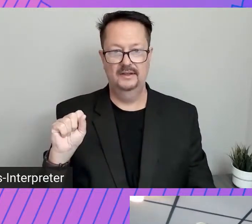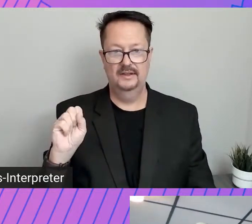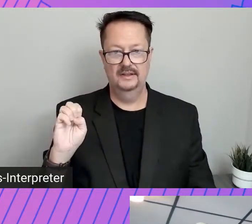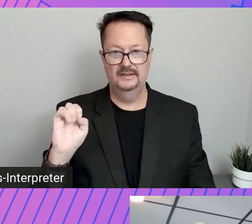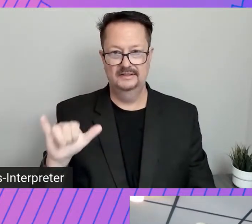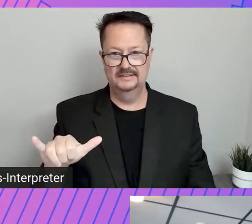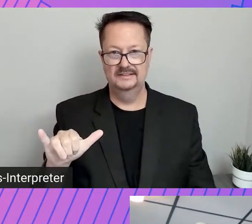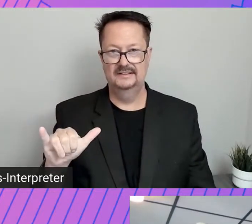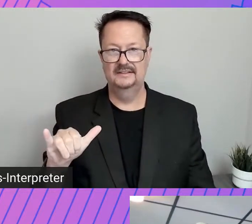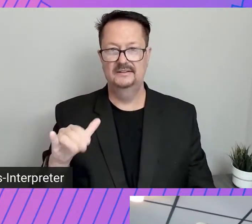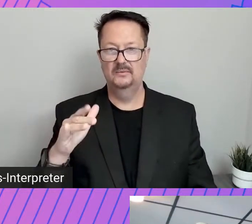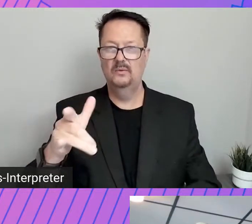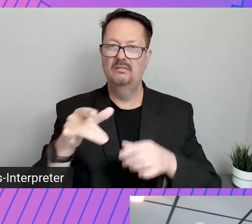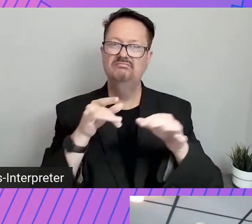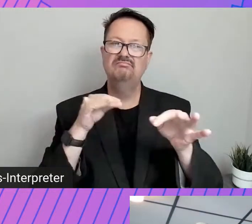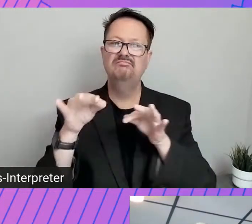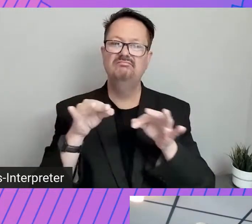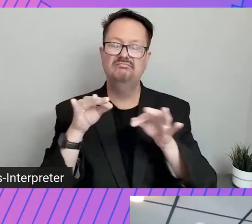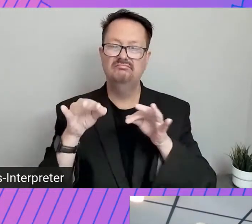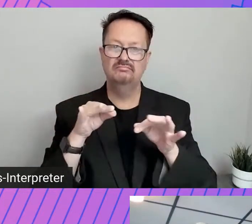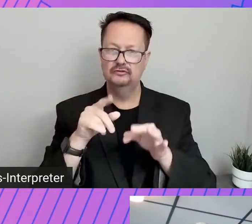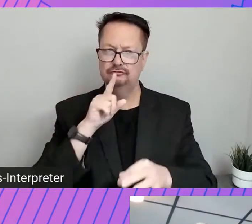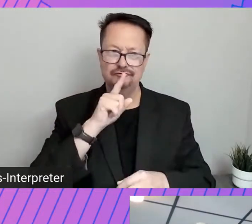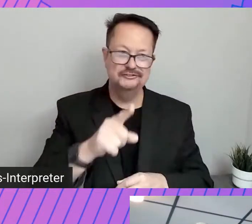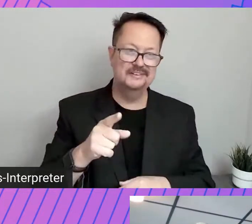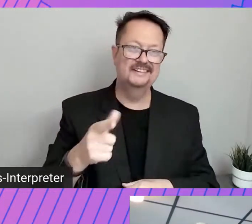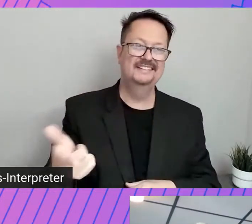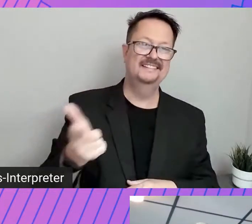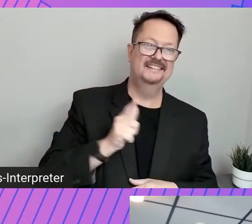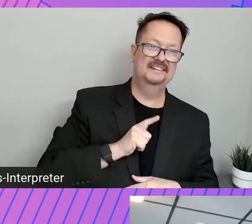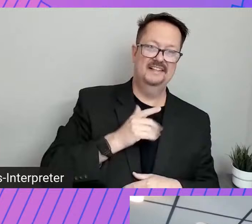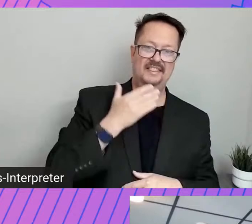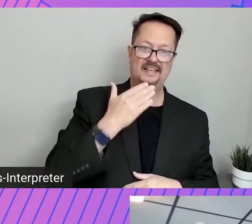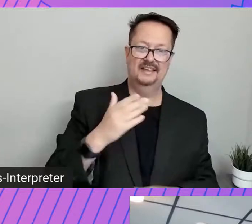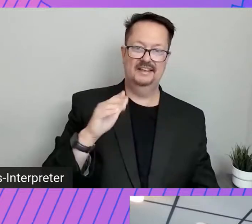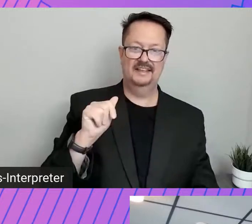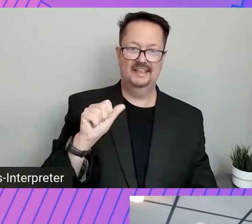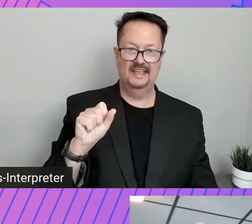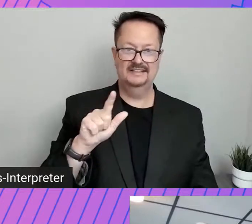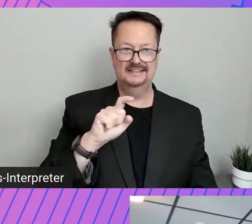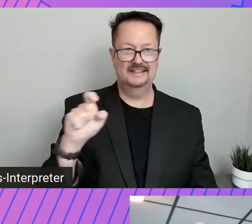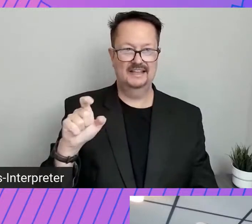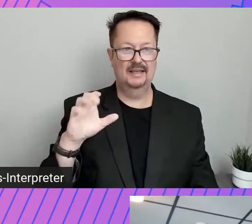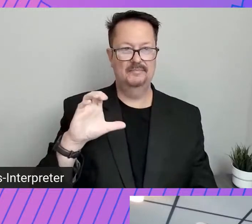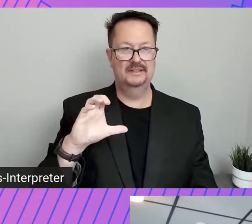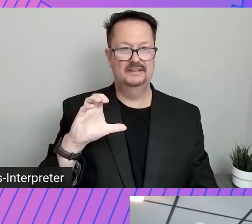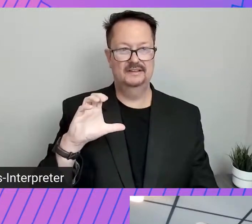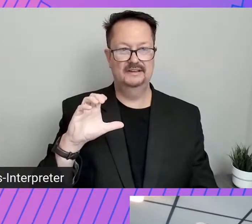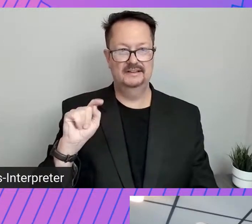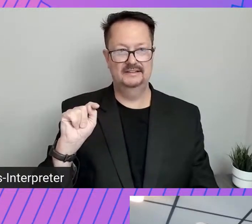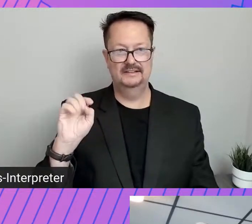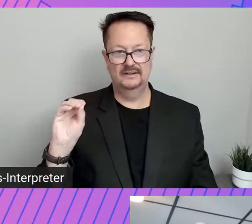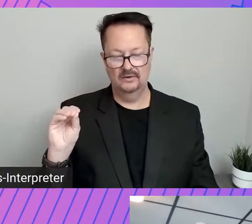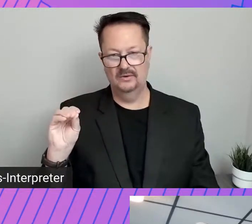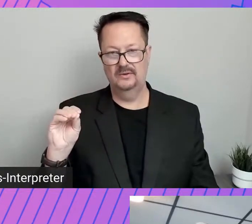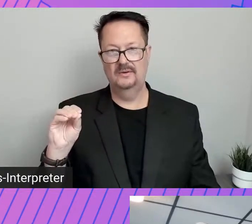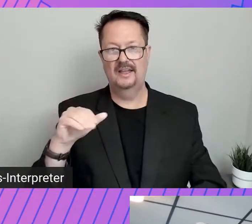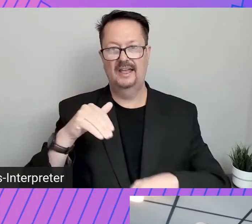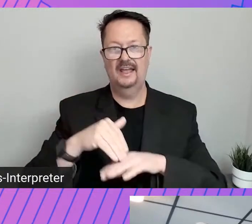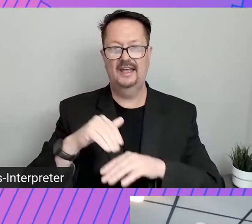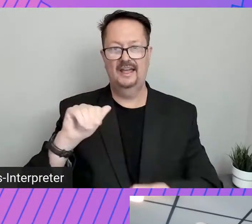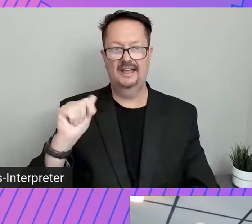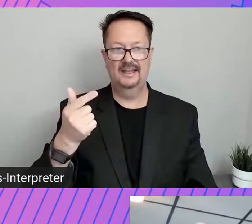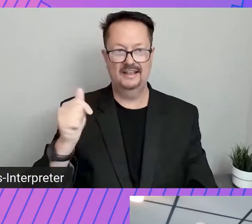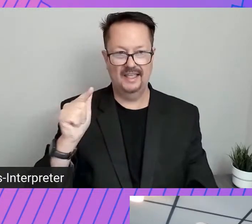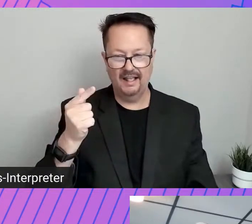Tell us a little bit about you. Yeah, sure. Thanks, Maish. Casey Lee, I'm the CTO at Gaggle. I'm also a part of the